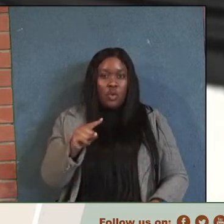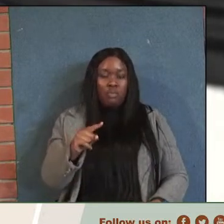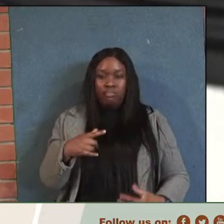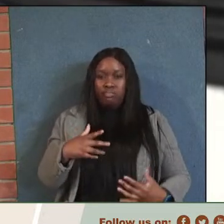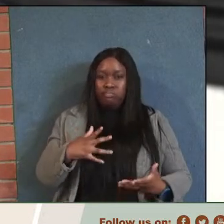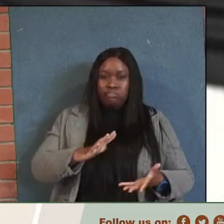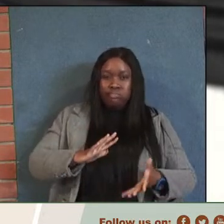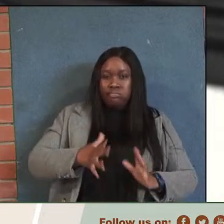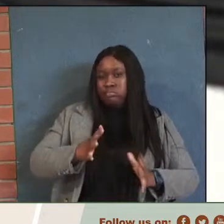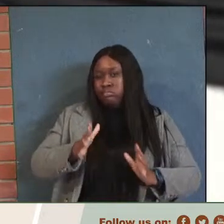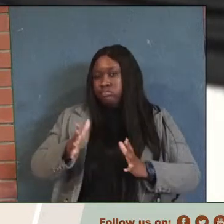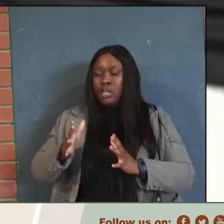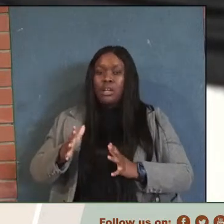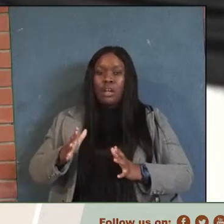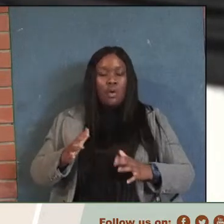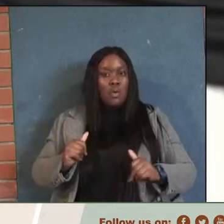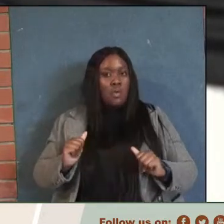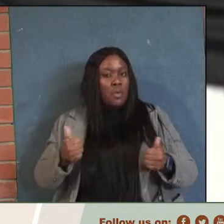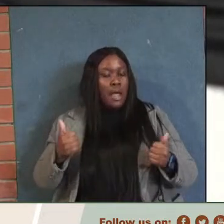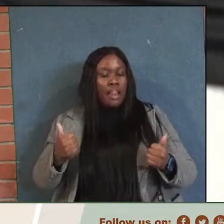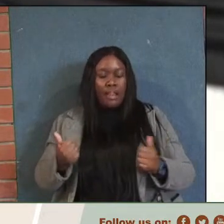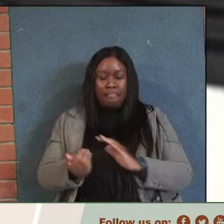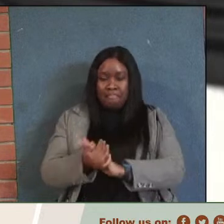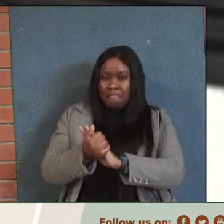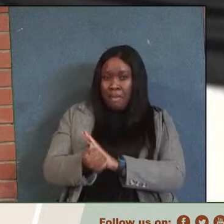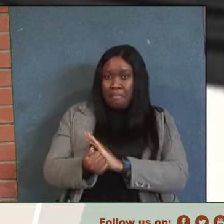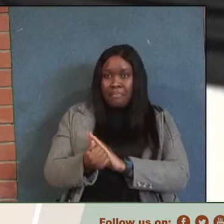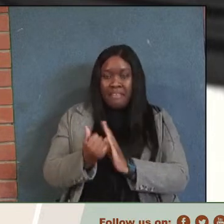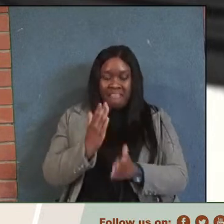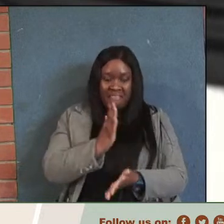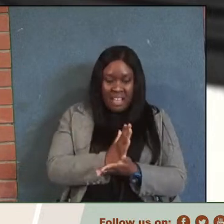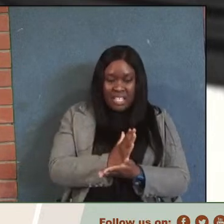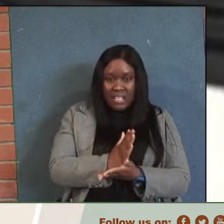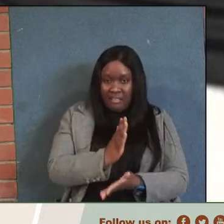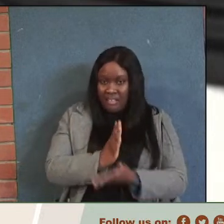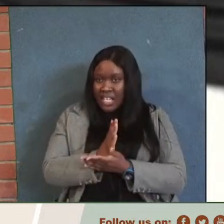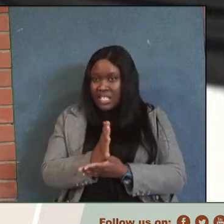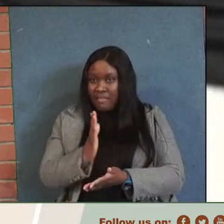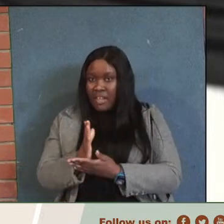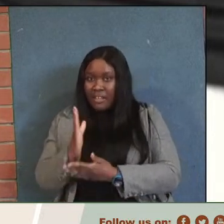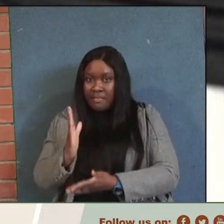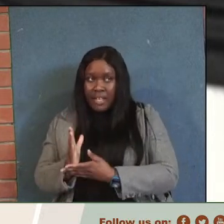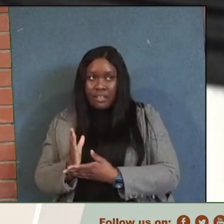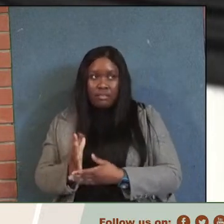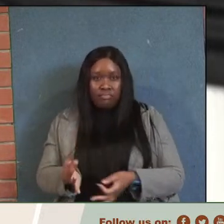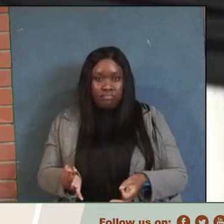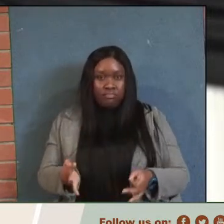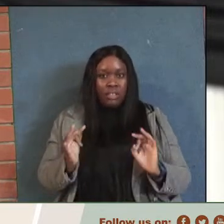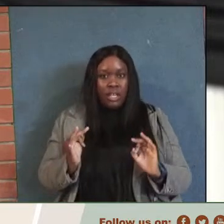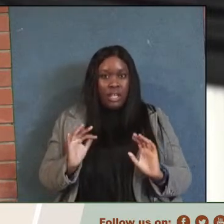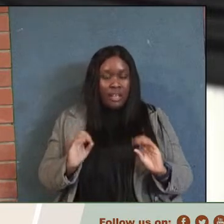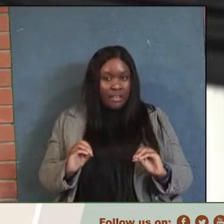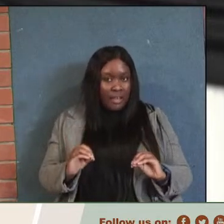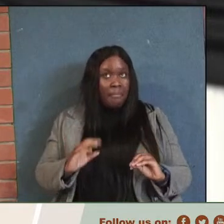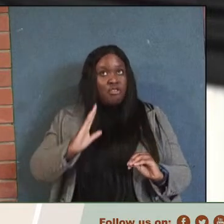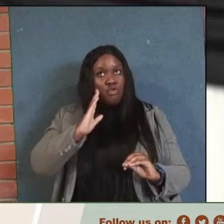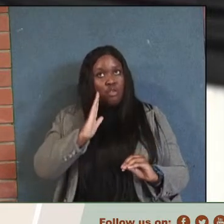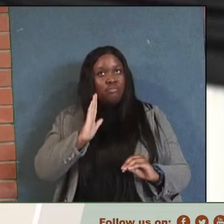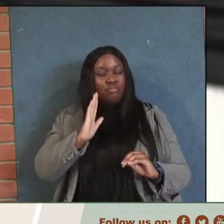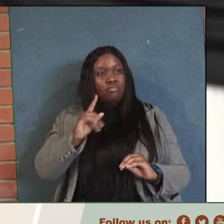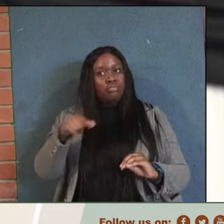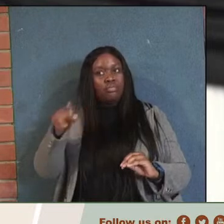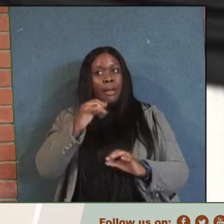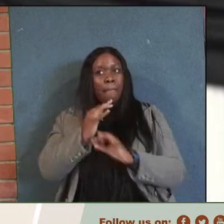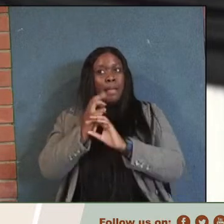well, and then you put your facts very well. And I know even the parents